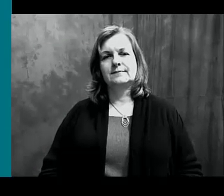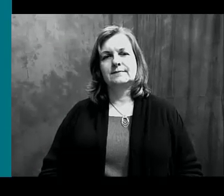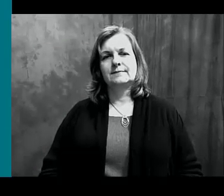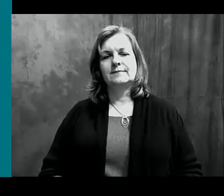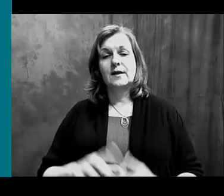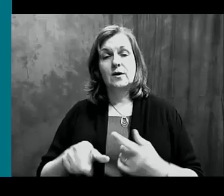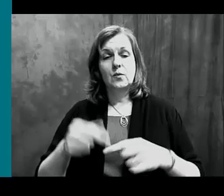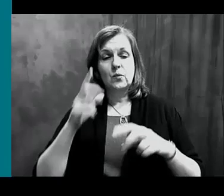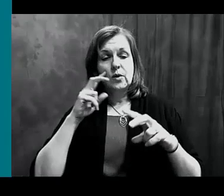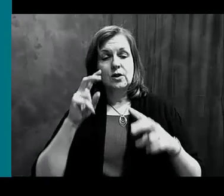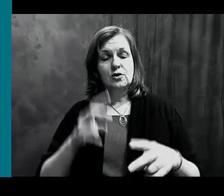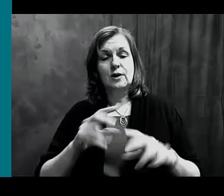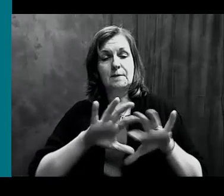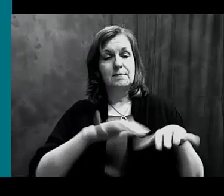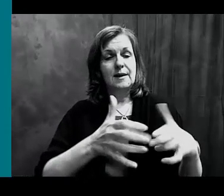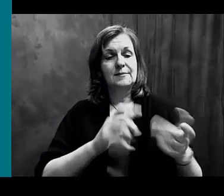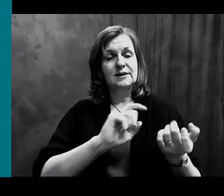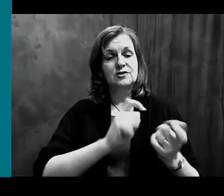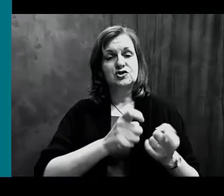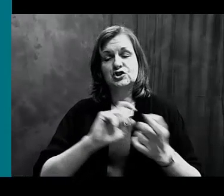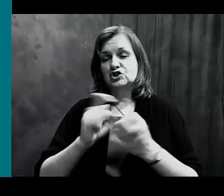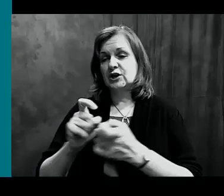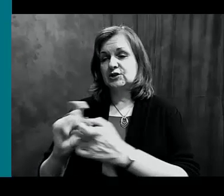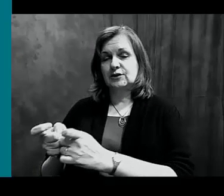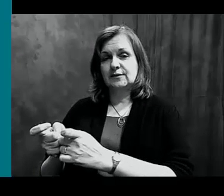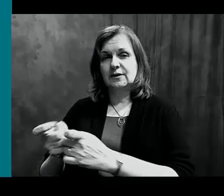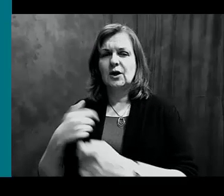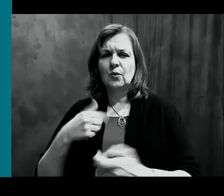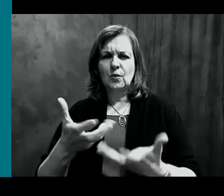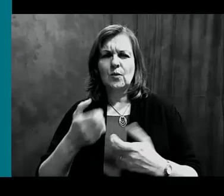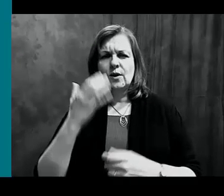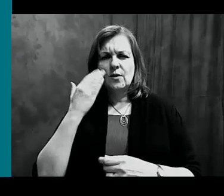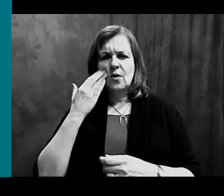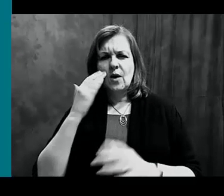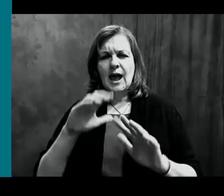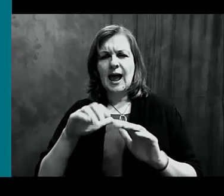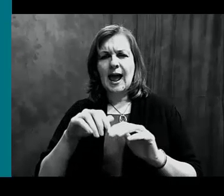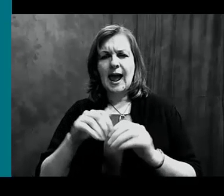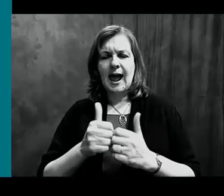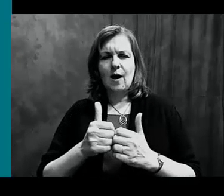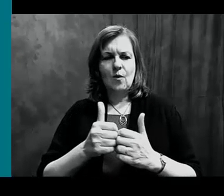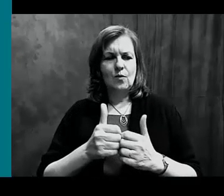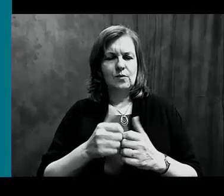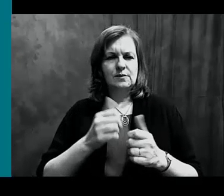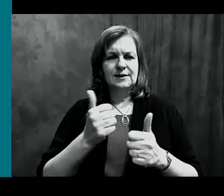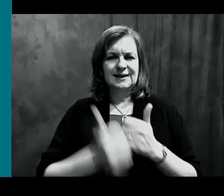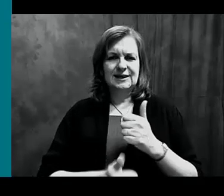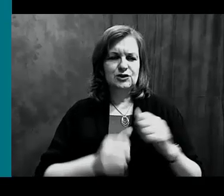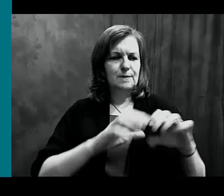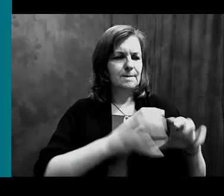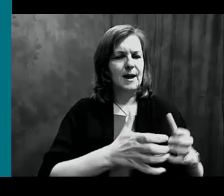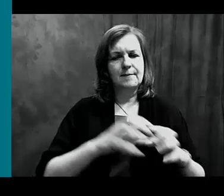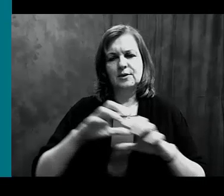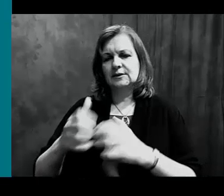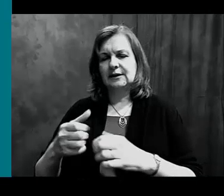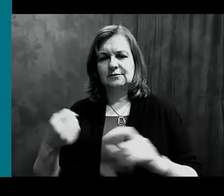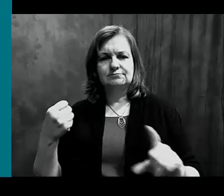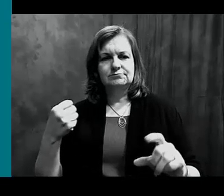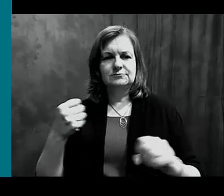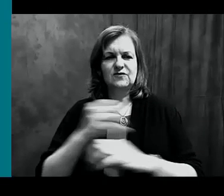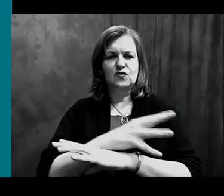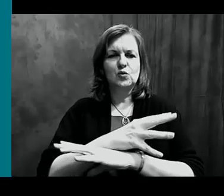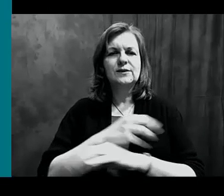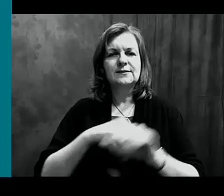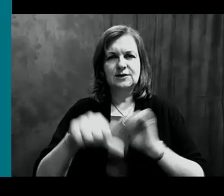look at changes in these populations, what we're really interested in is how the populations impact one